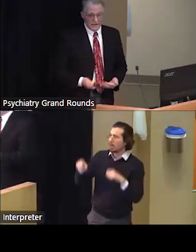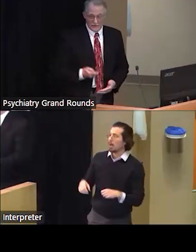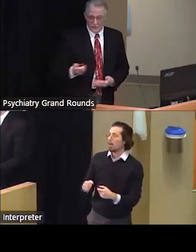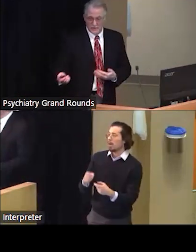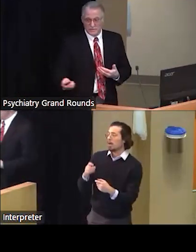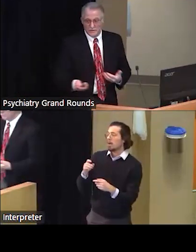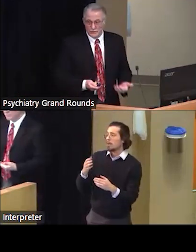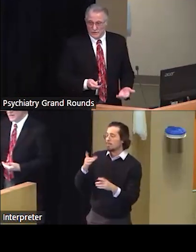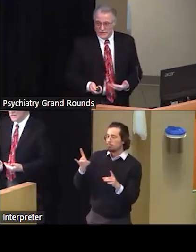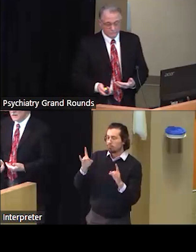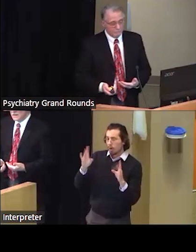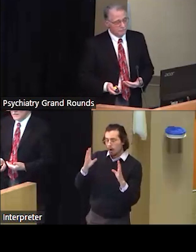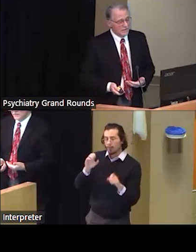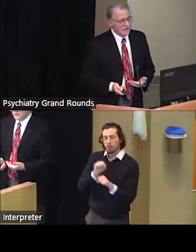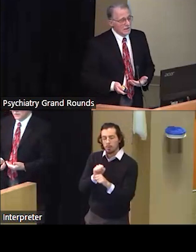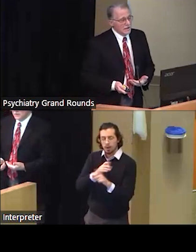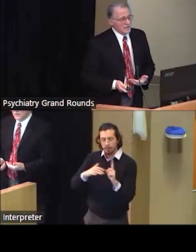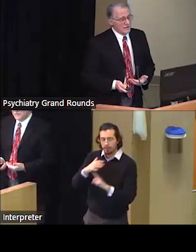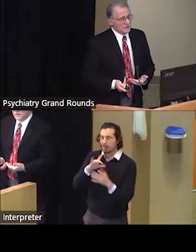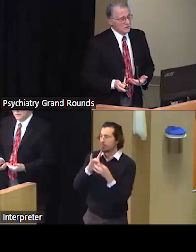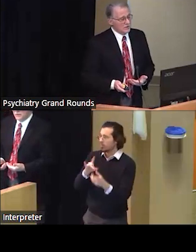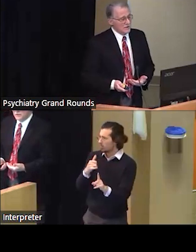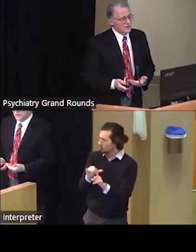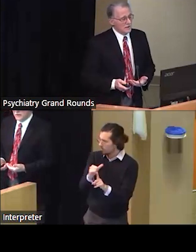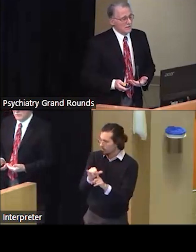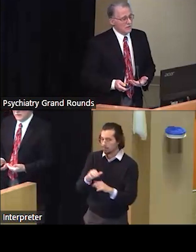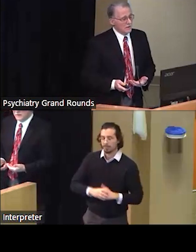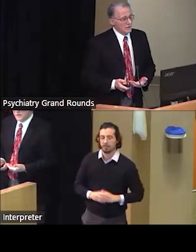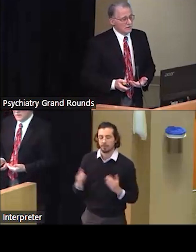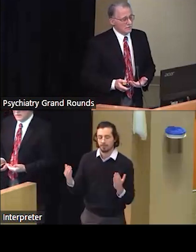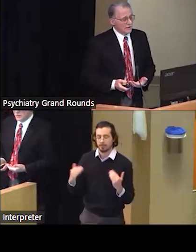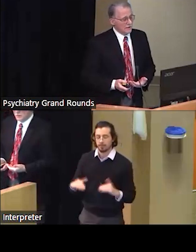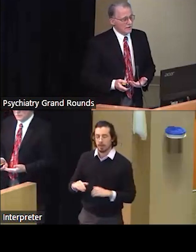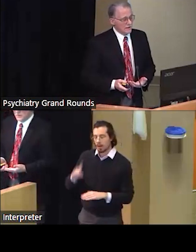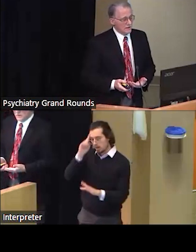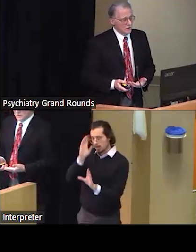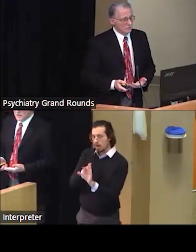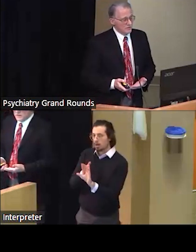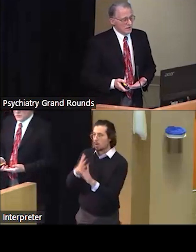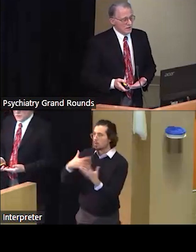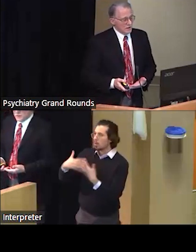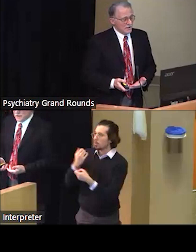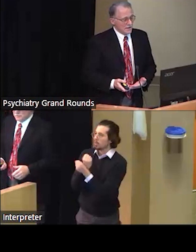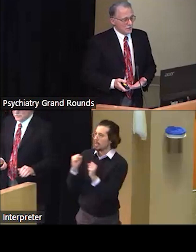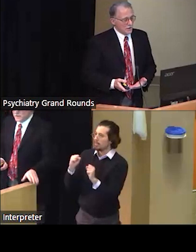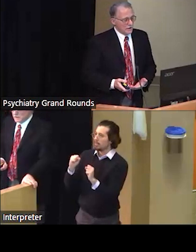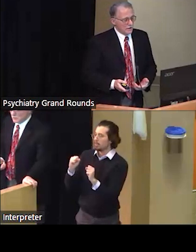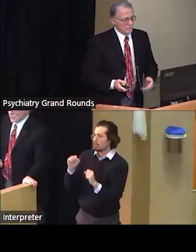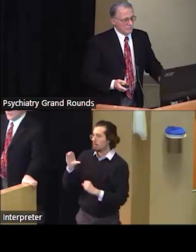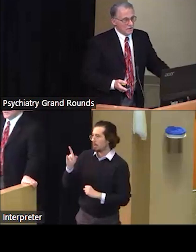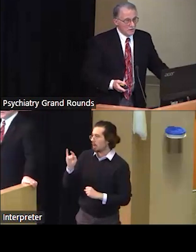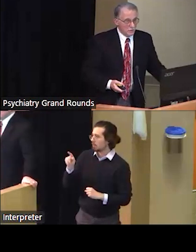environment. A lot of the work is about bullying. Psychosocial safety climate, I really recommend this. It's from Safe